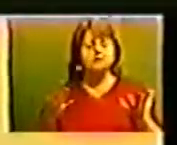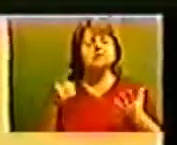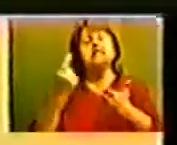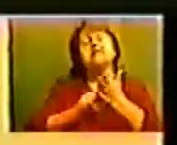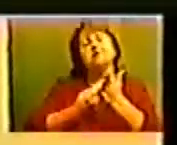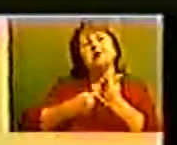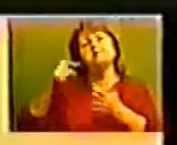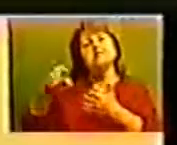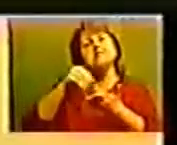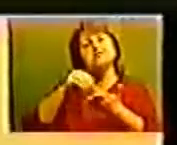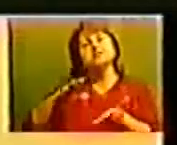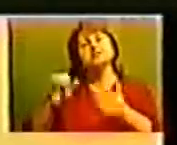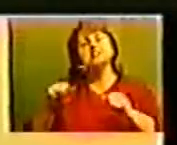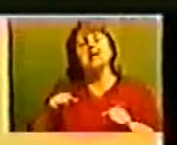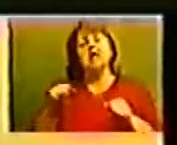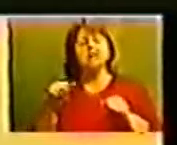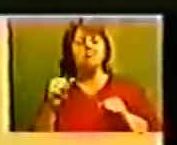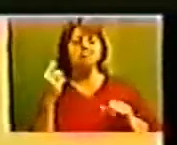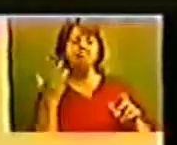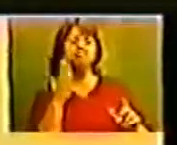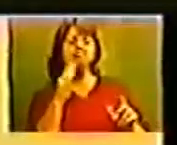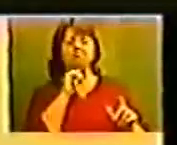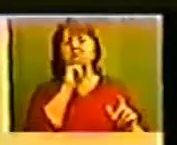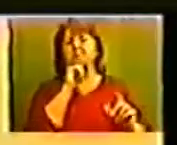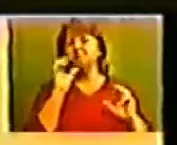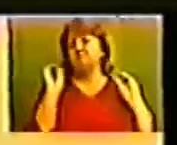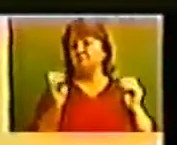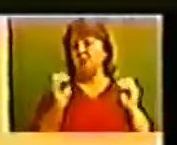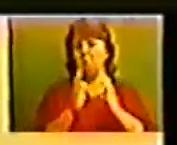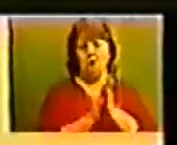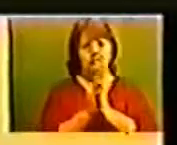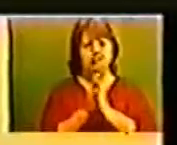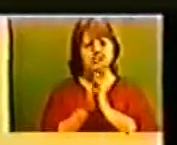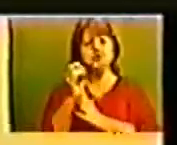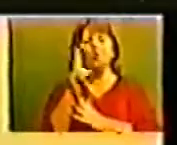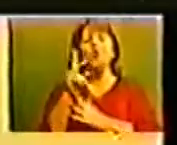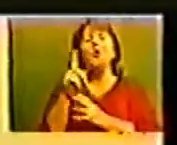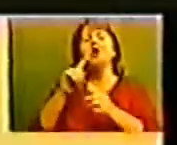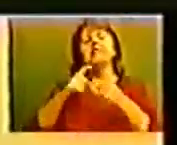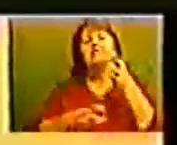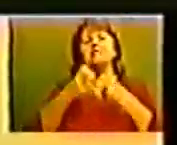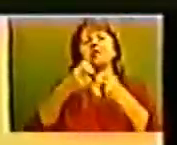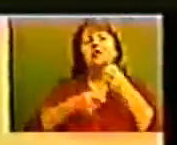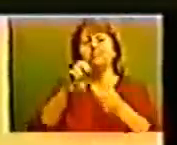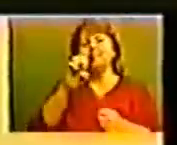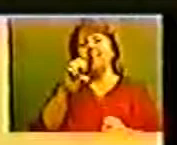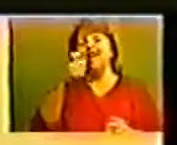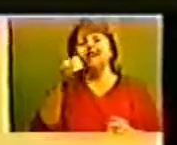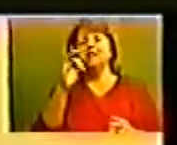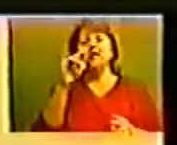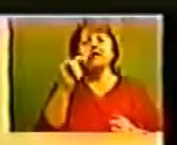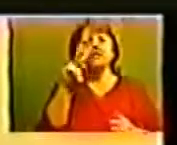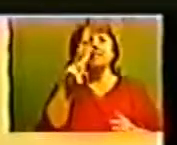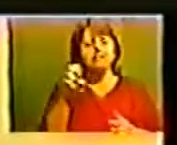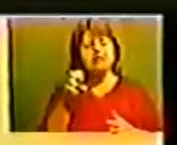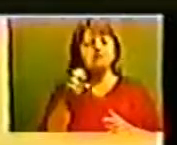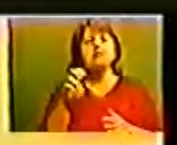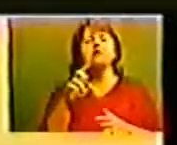Sometimes these students can appear unmotivated and have difficulty with what is known as executive functions. And this is